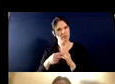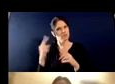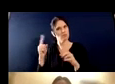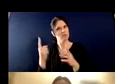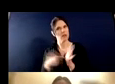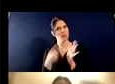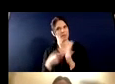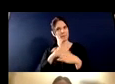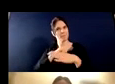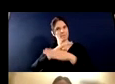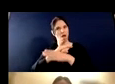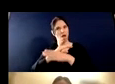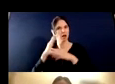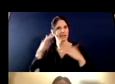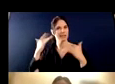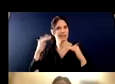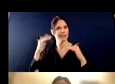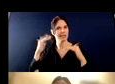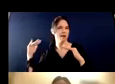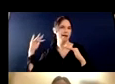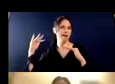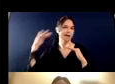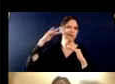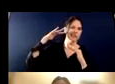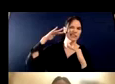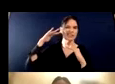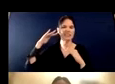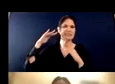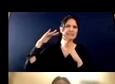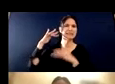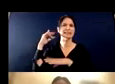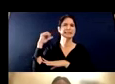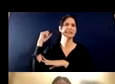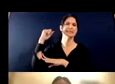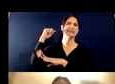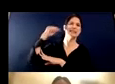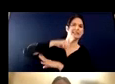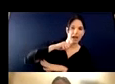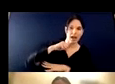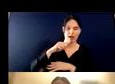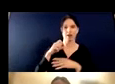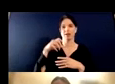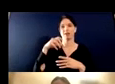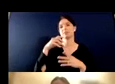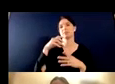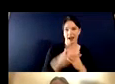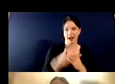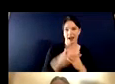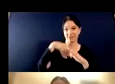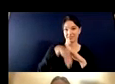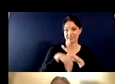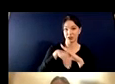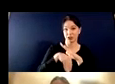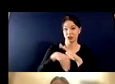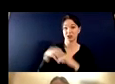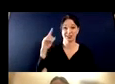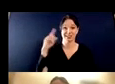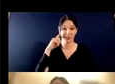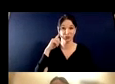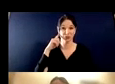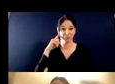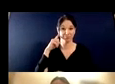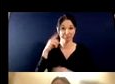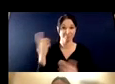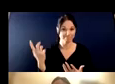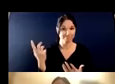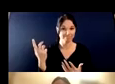that's preventing this child from being able to hear sound at this level of 30 decibels when it's played via